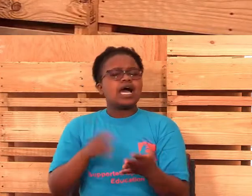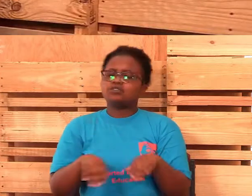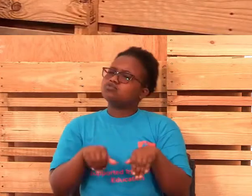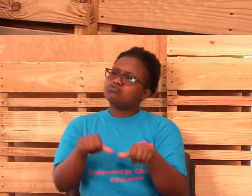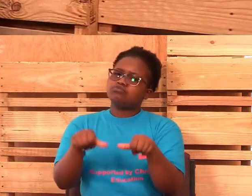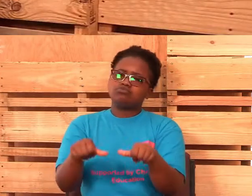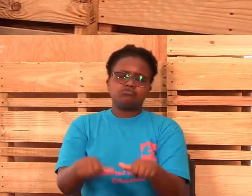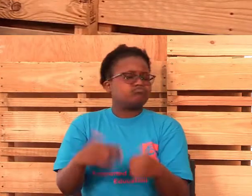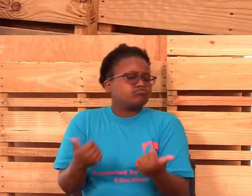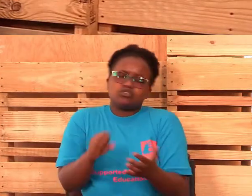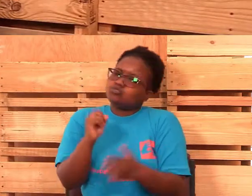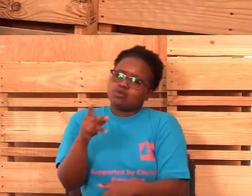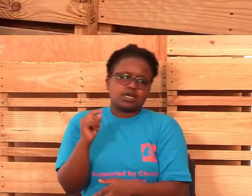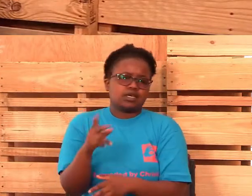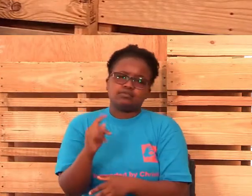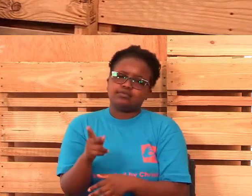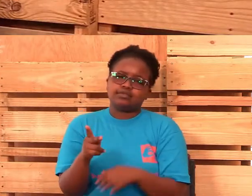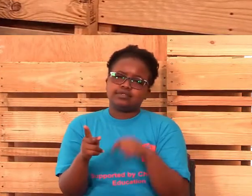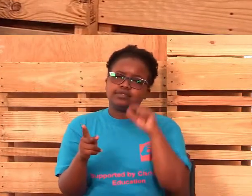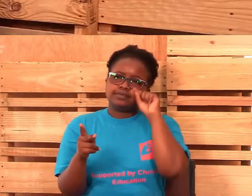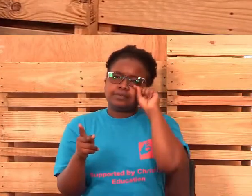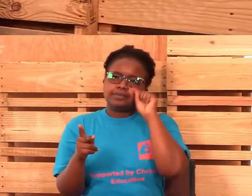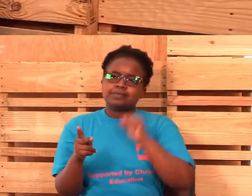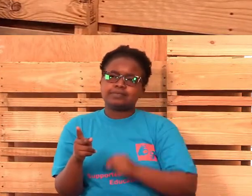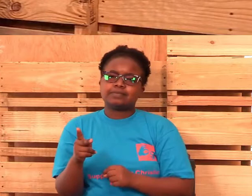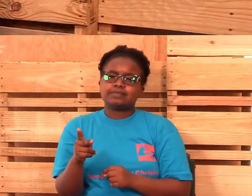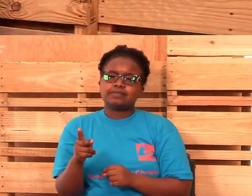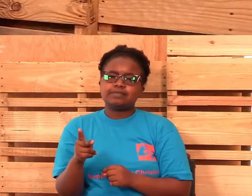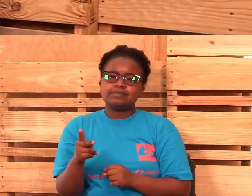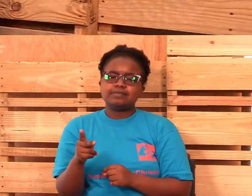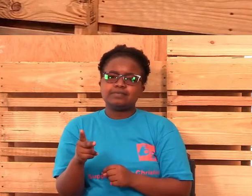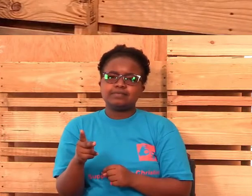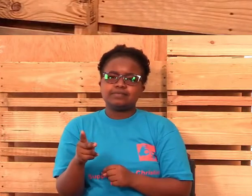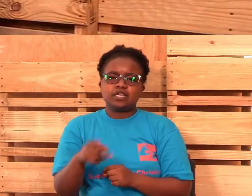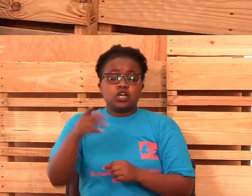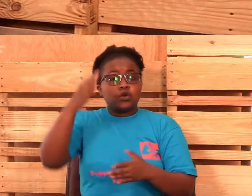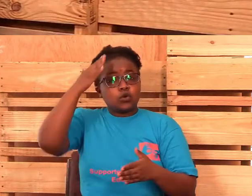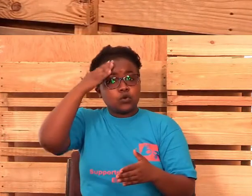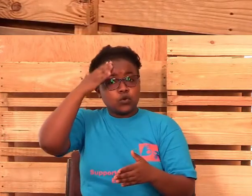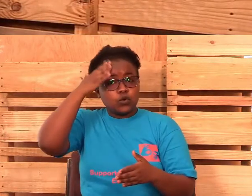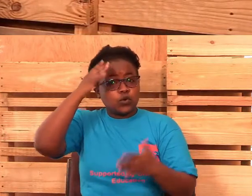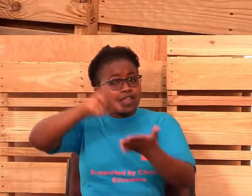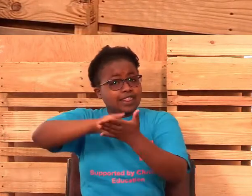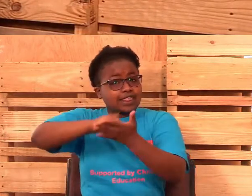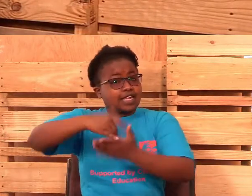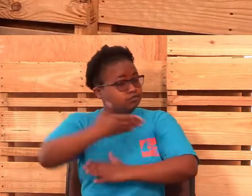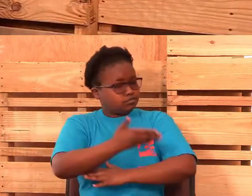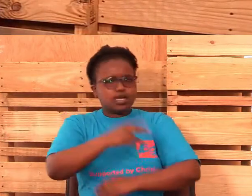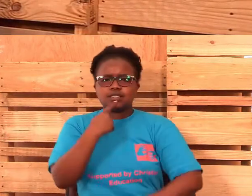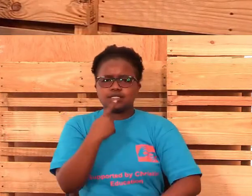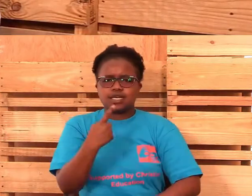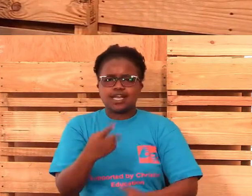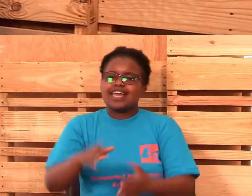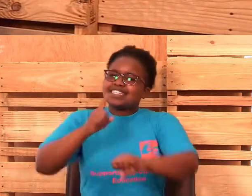on, Pumbaa. It's okay. Yeah, it's okay. Yes. Yes. And, you know, as Pumbaa has said, you know, it's